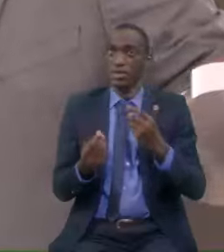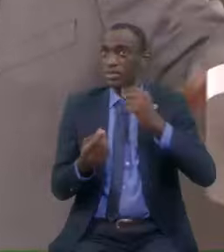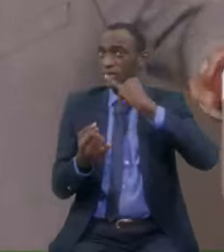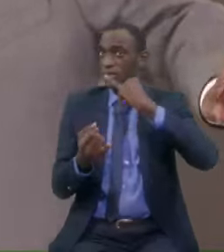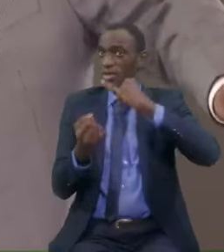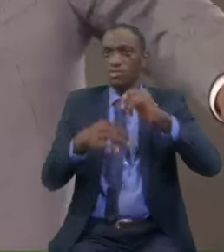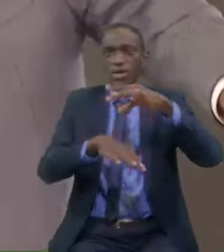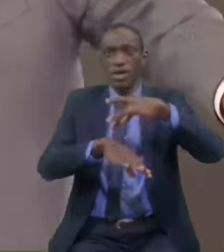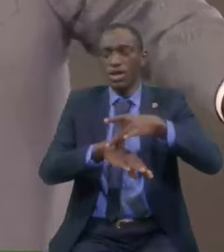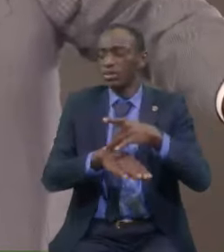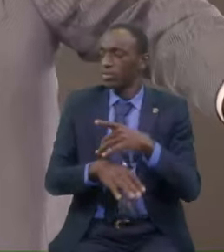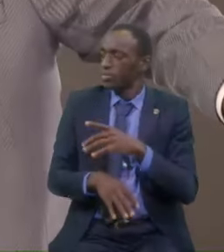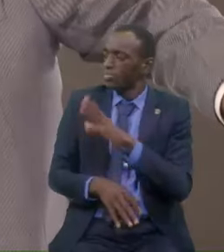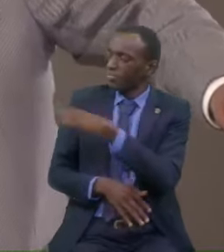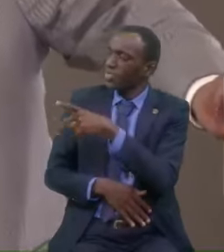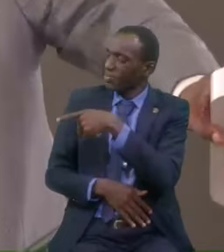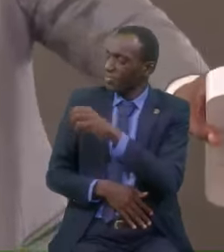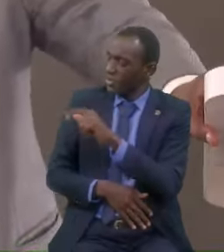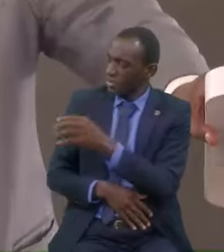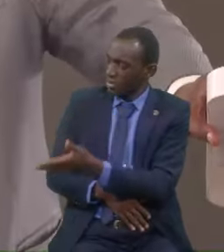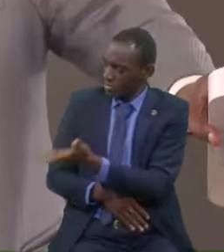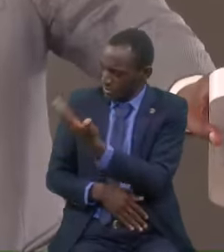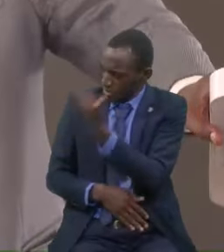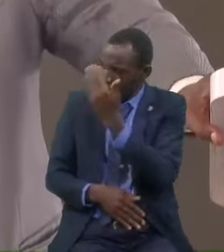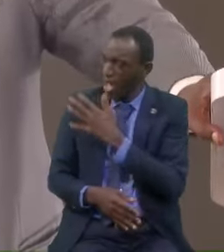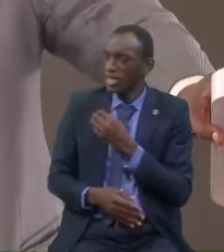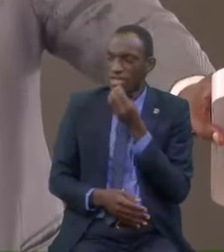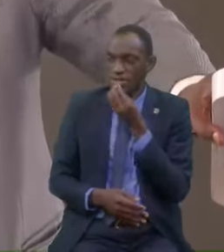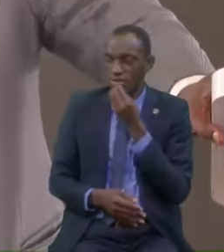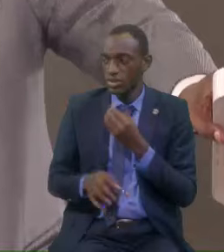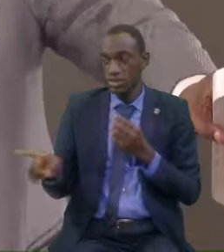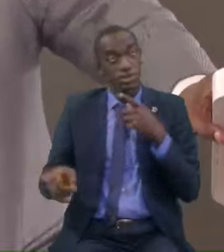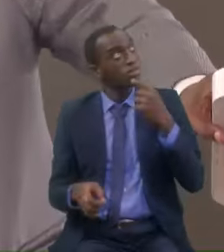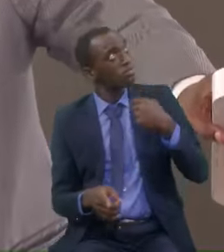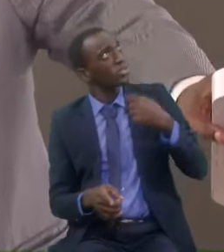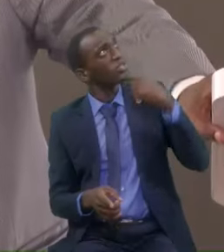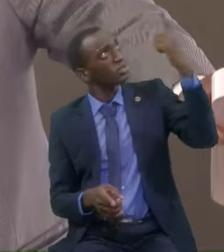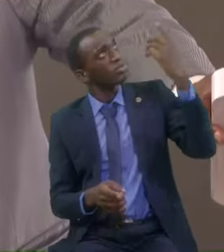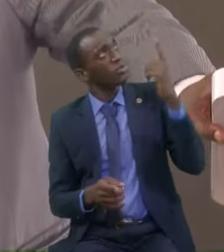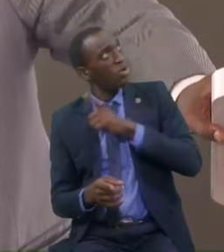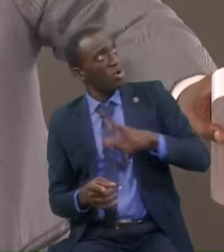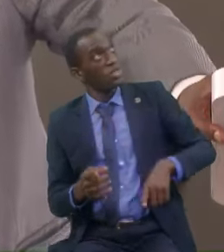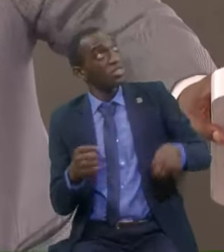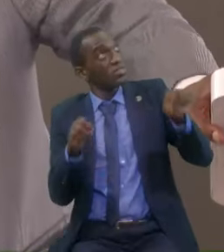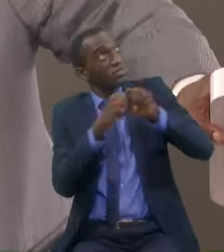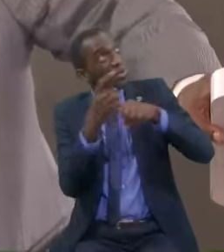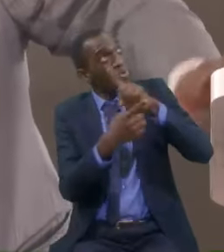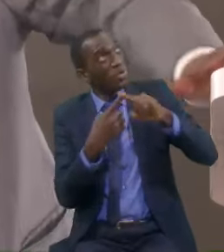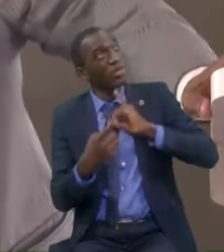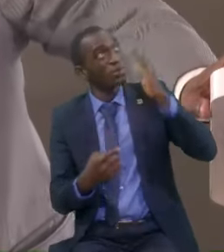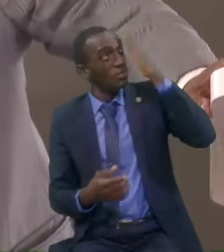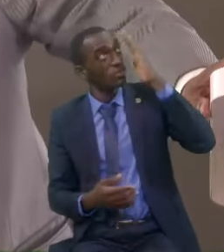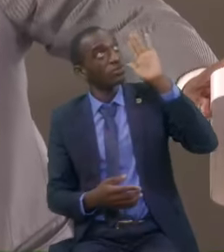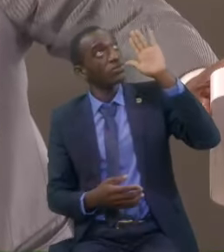up and eat. I told you, Lord, even when I know the voice is coming from heaven, I forget